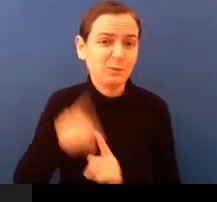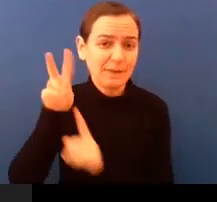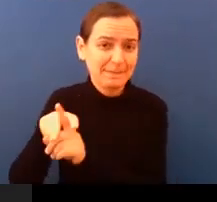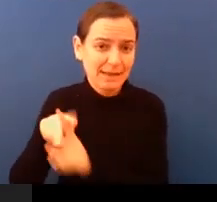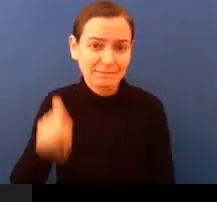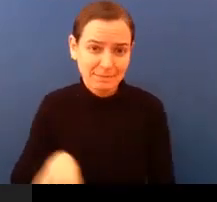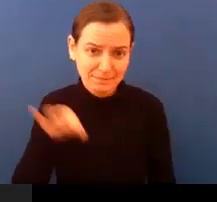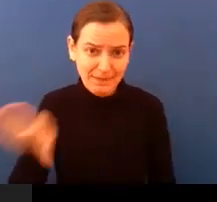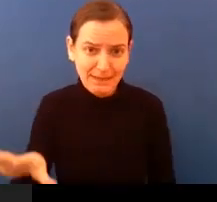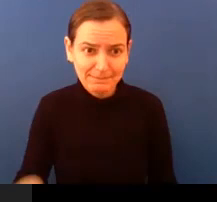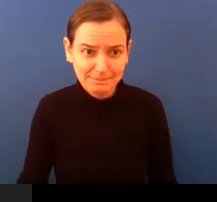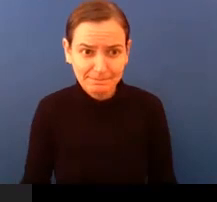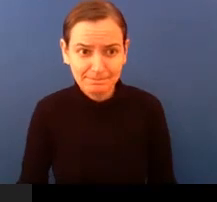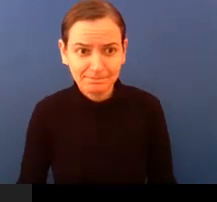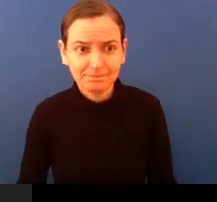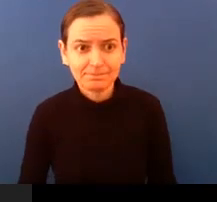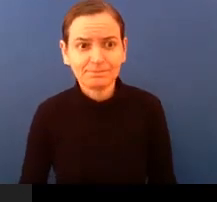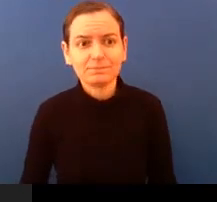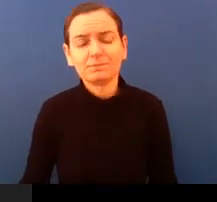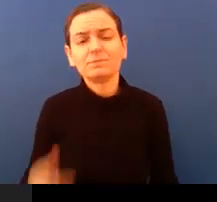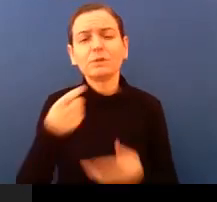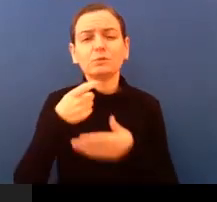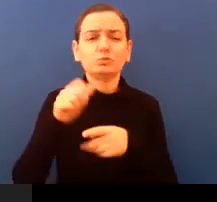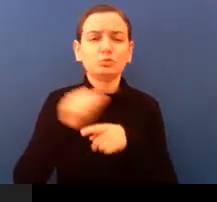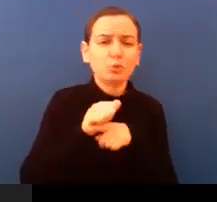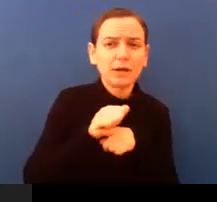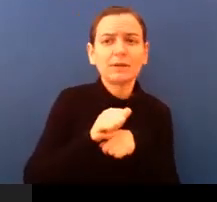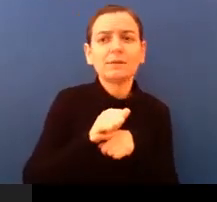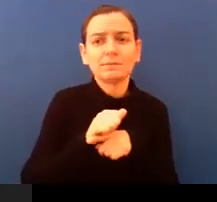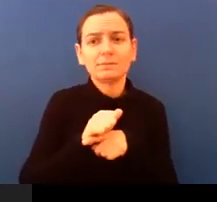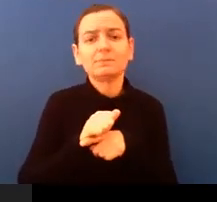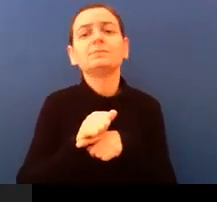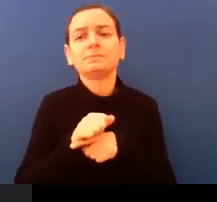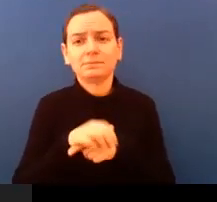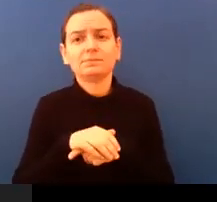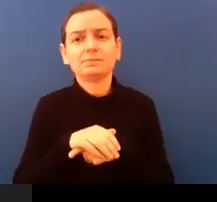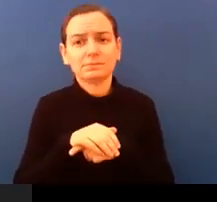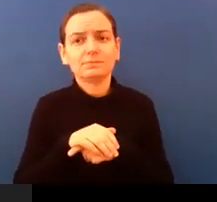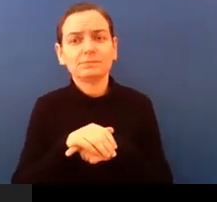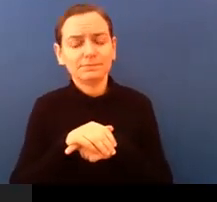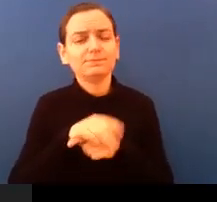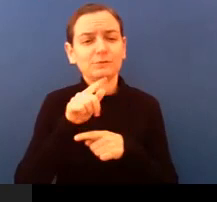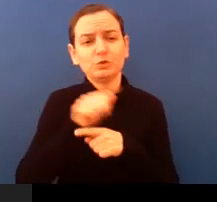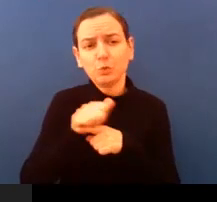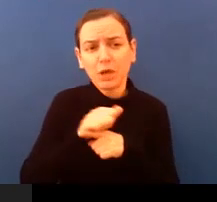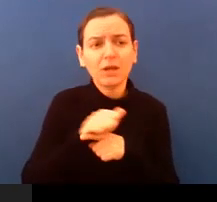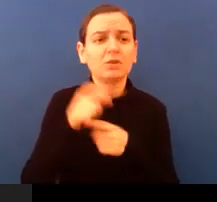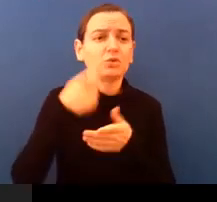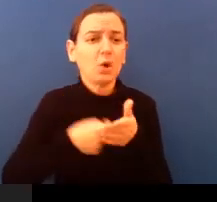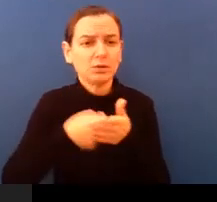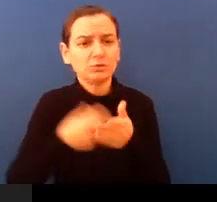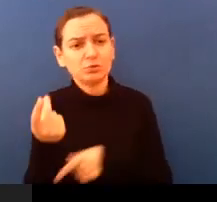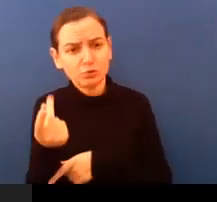You may need to pay an application fee. Again, this is to see if you are financially stable to be able to pay an application